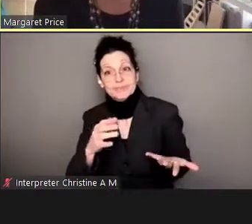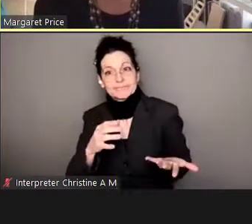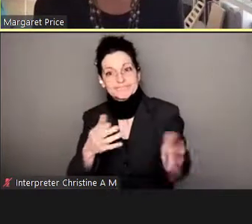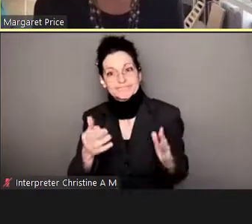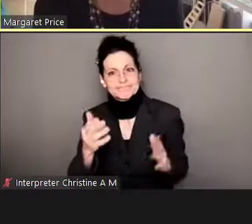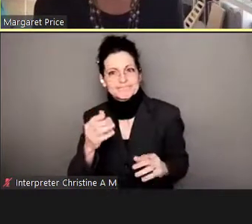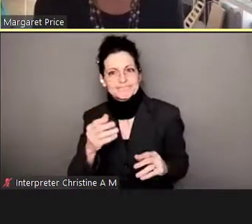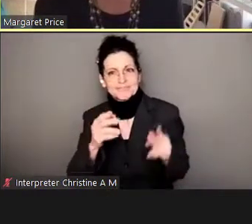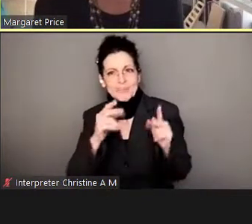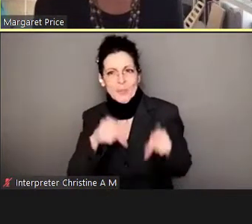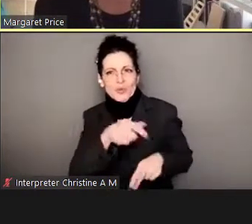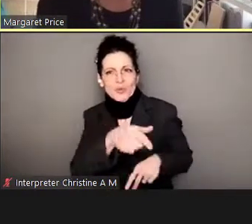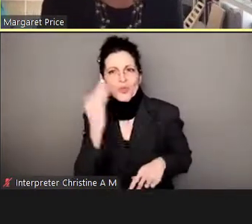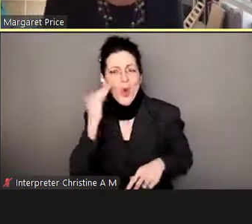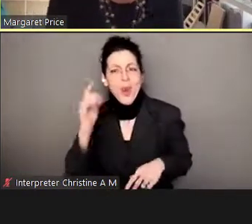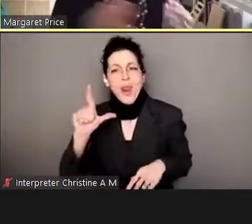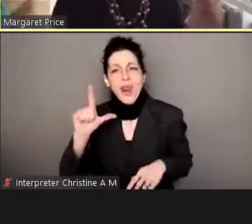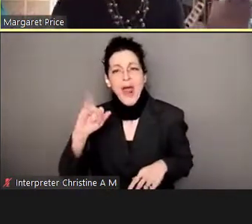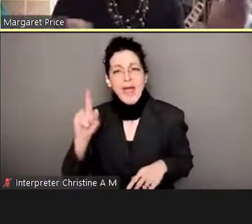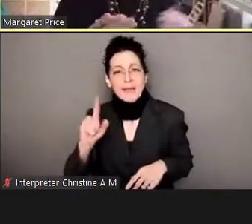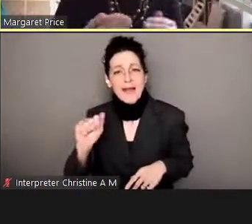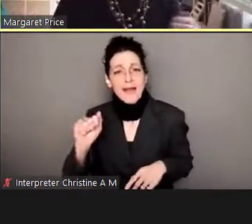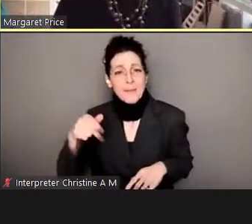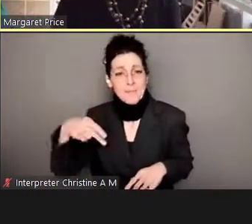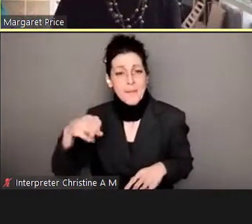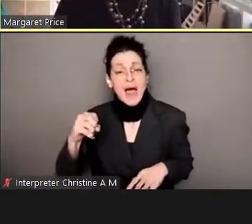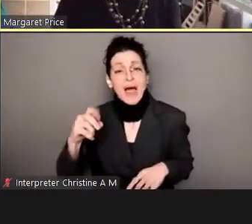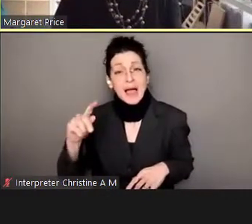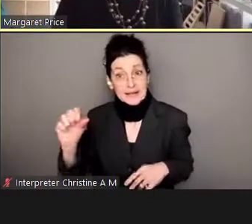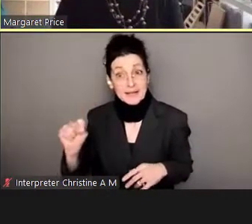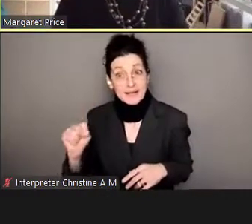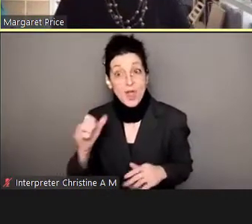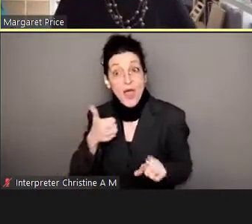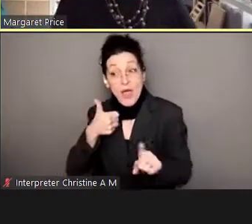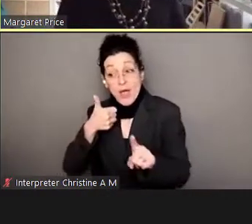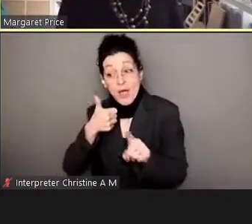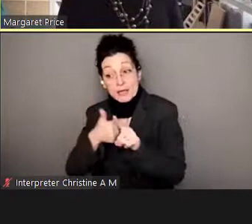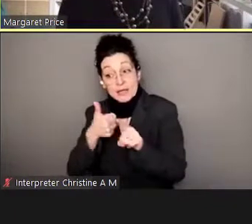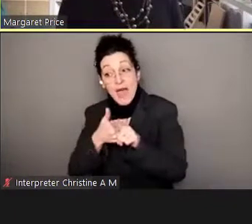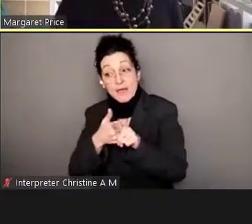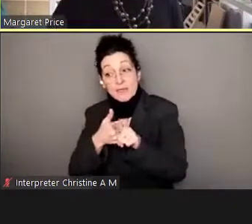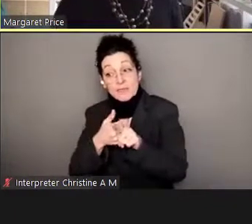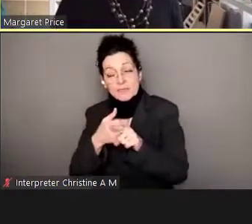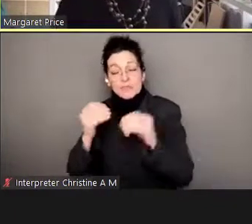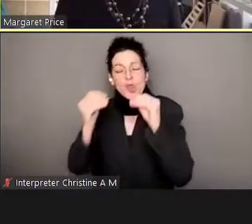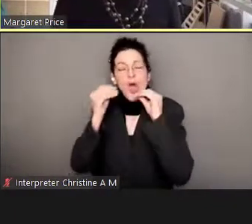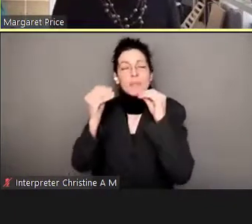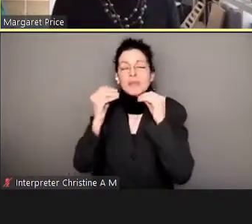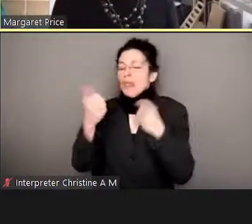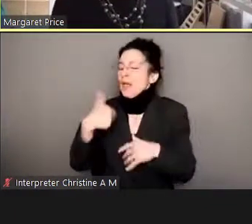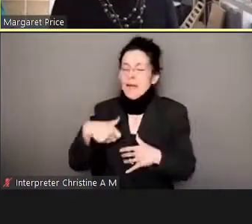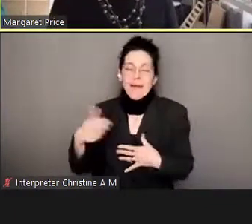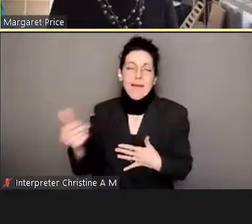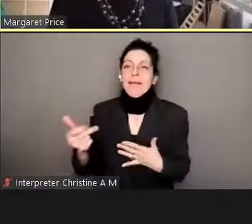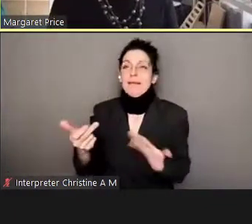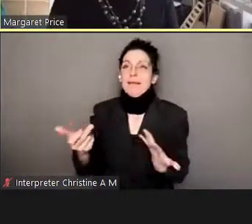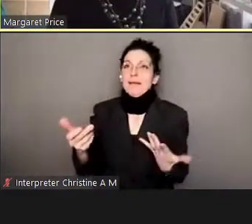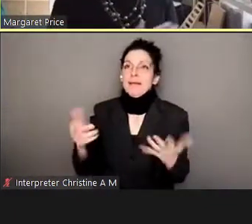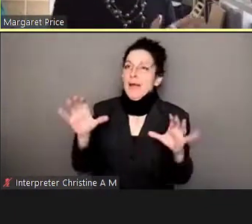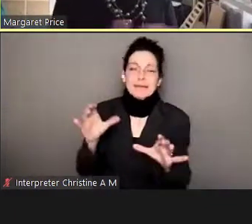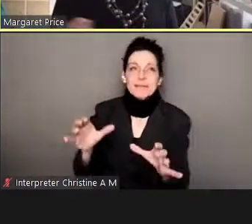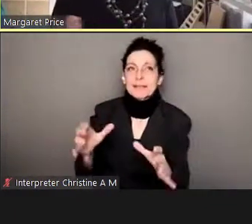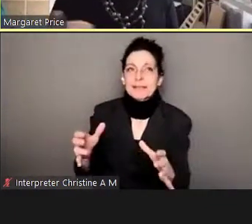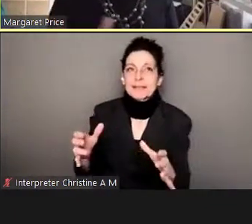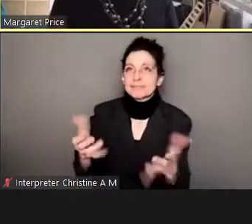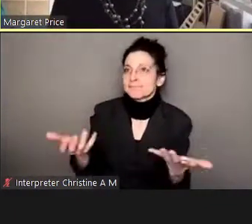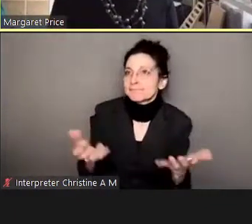is when any kind of activity, it doesn't have to be a meeting or a consulting session or a class, but when